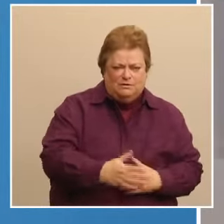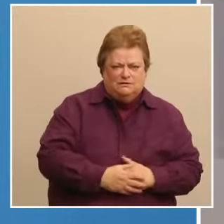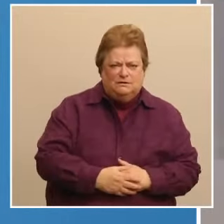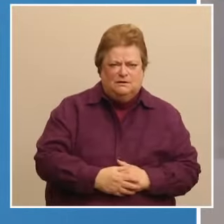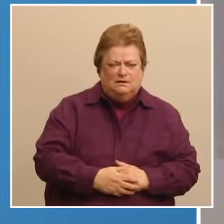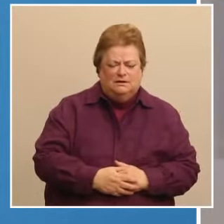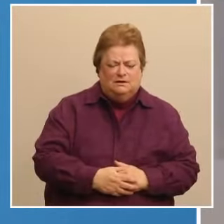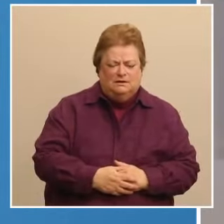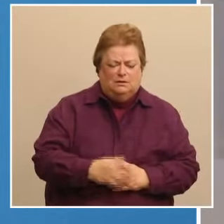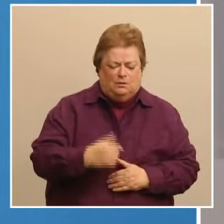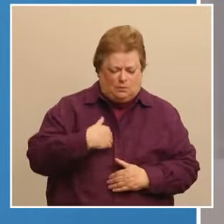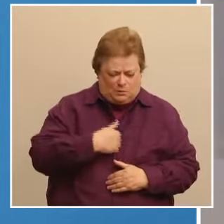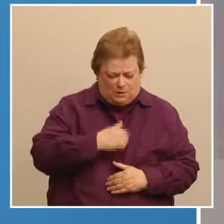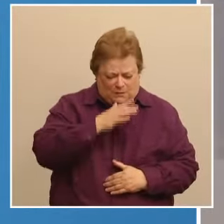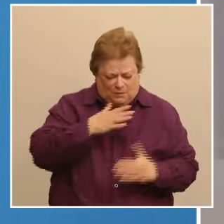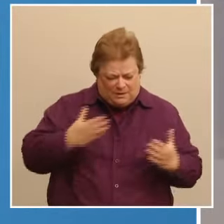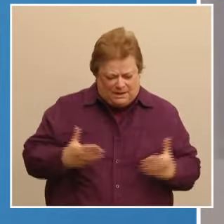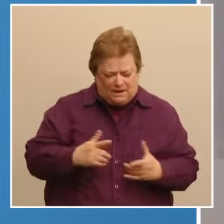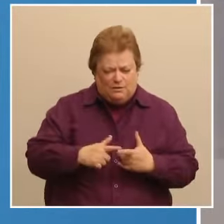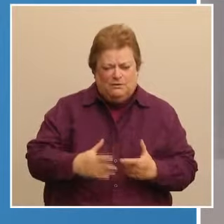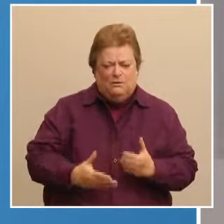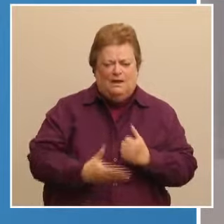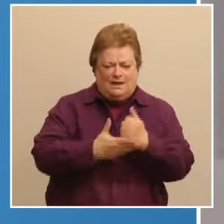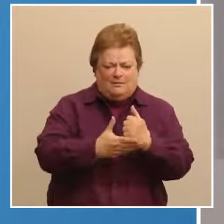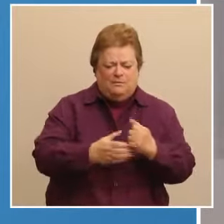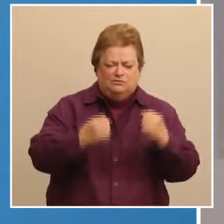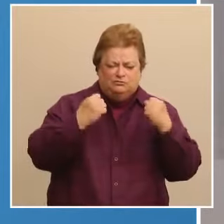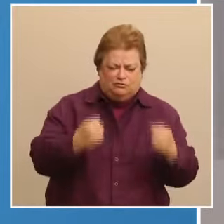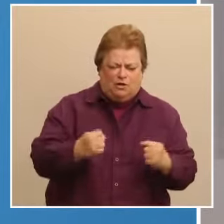help, and we're going to be here strong in the future.